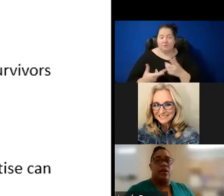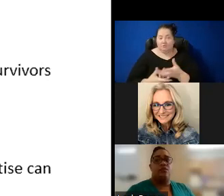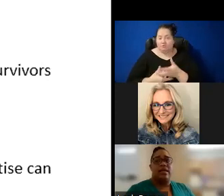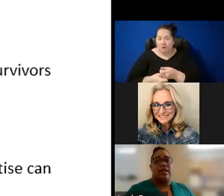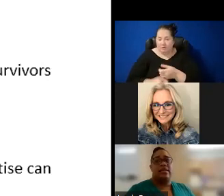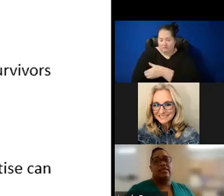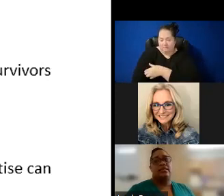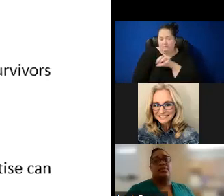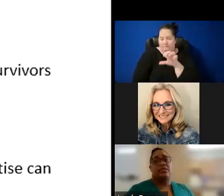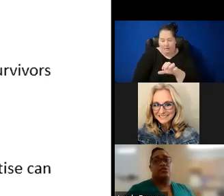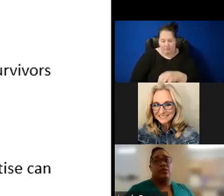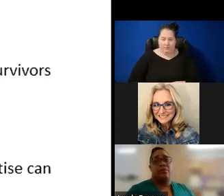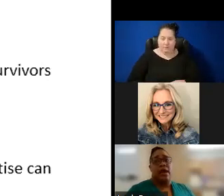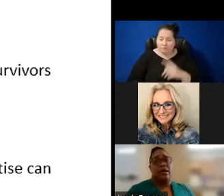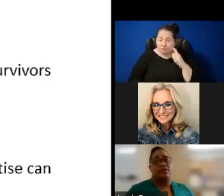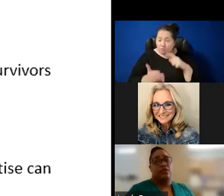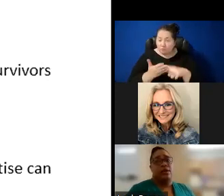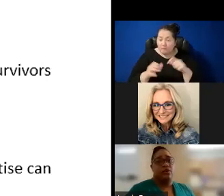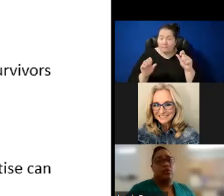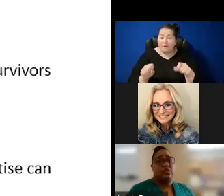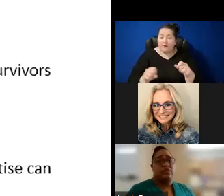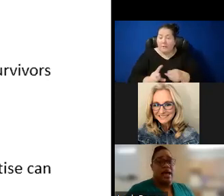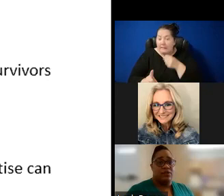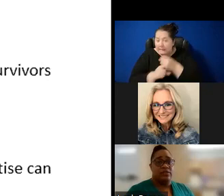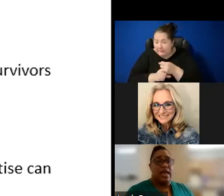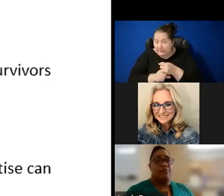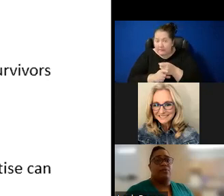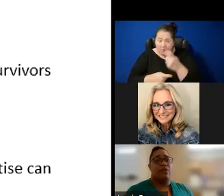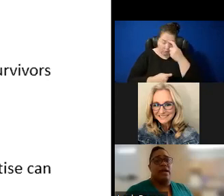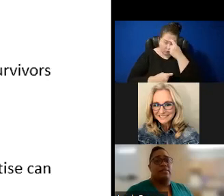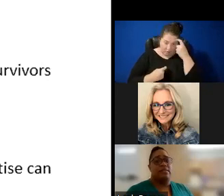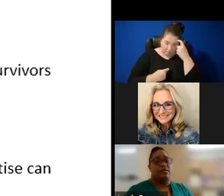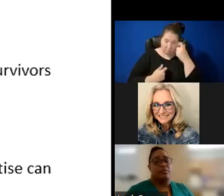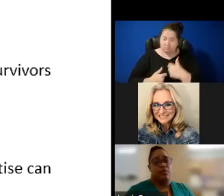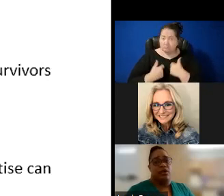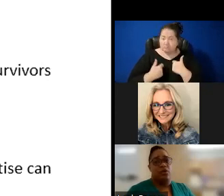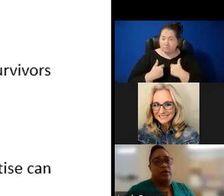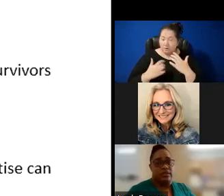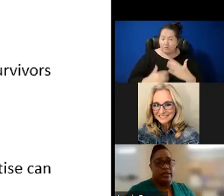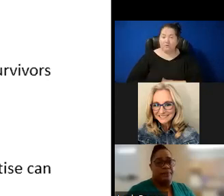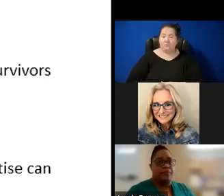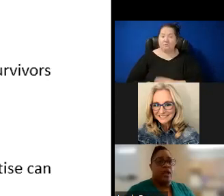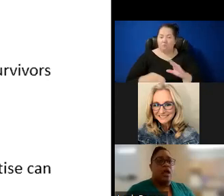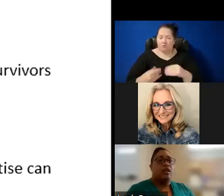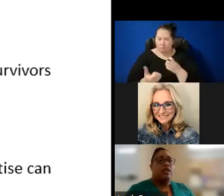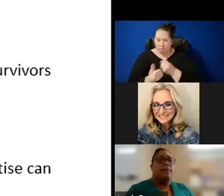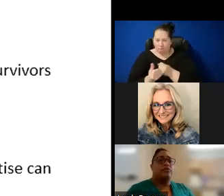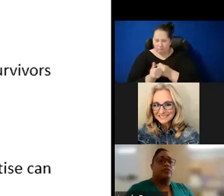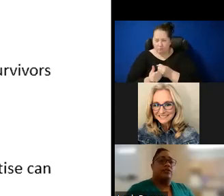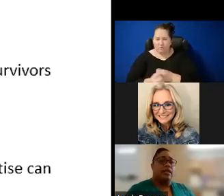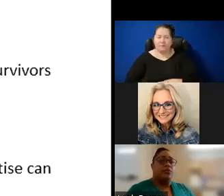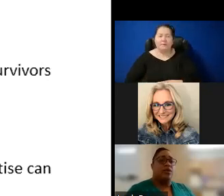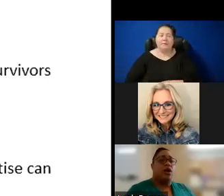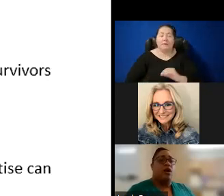empowerment, recognizing the potential impact of trauma on survivors and provide that support accordingly.